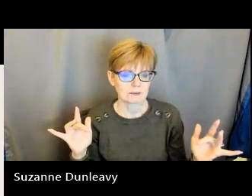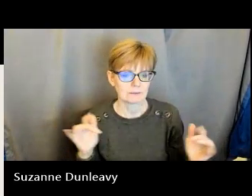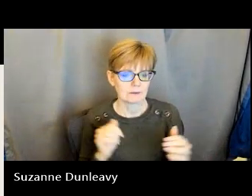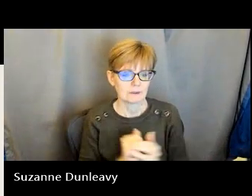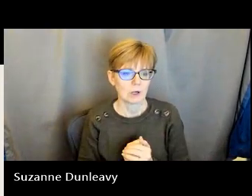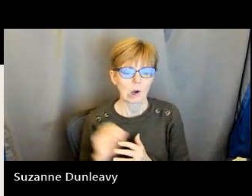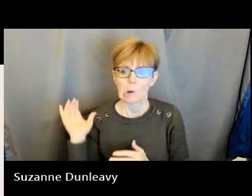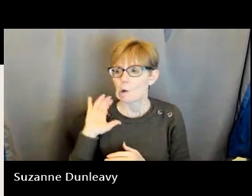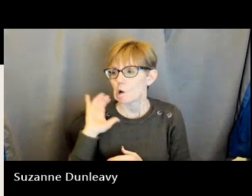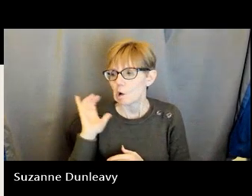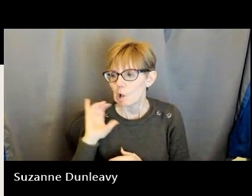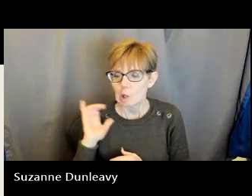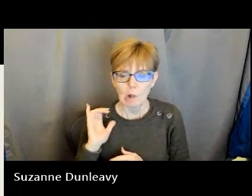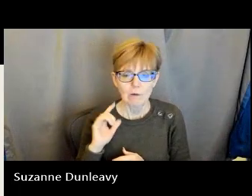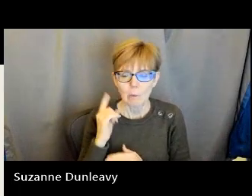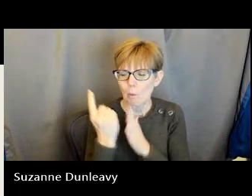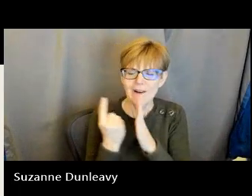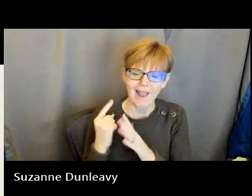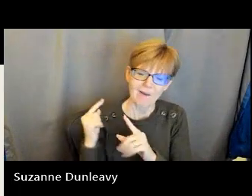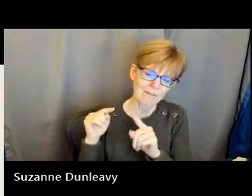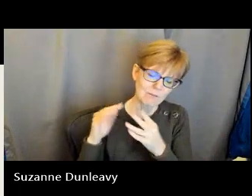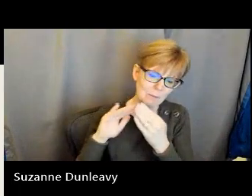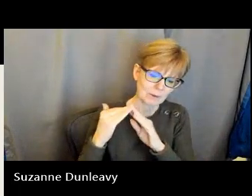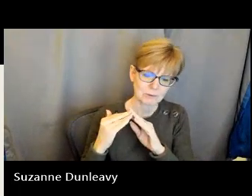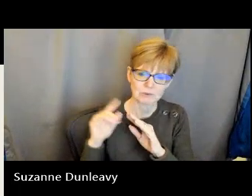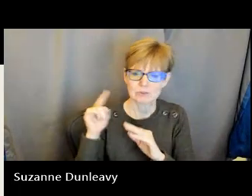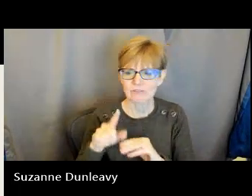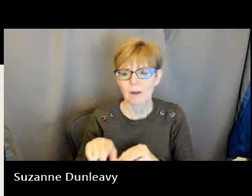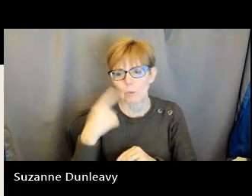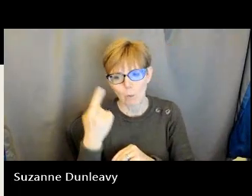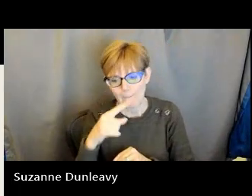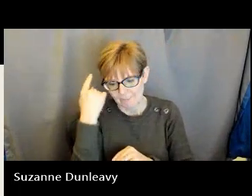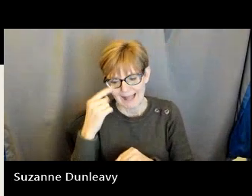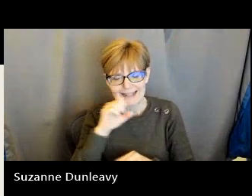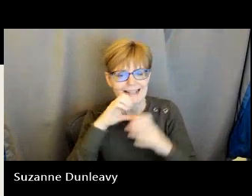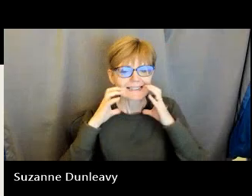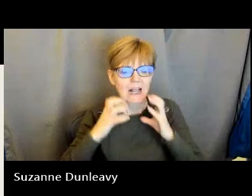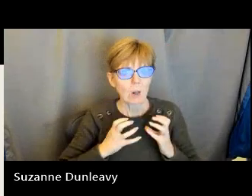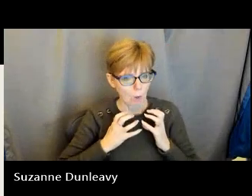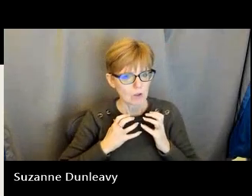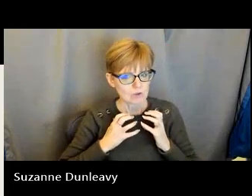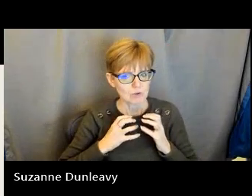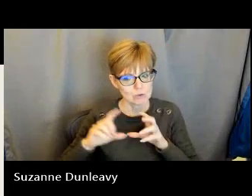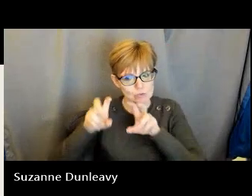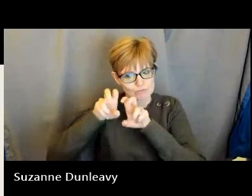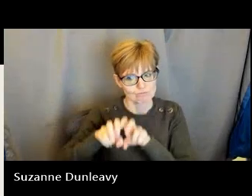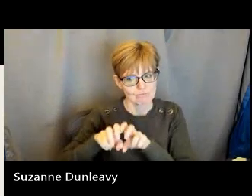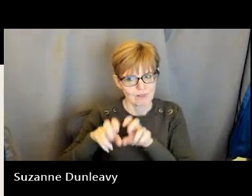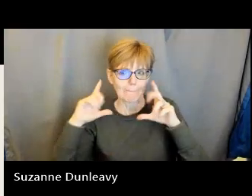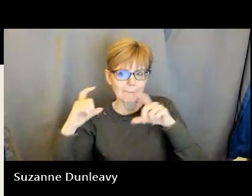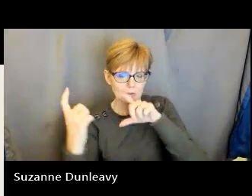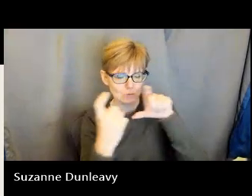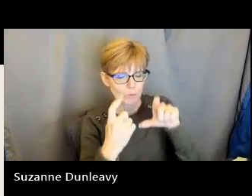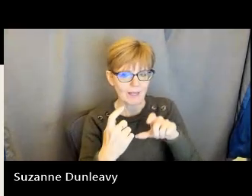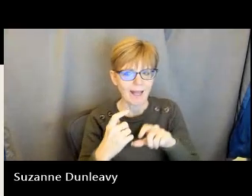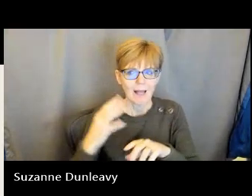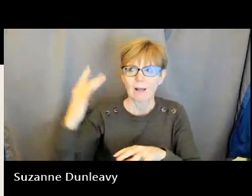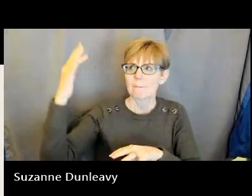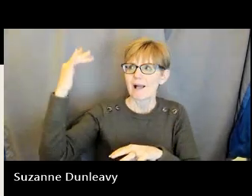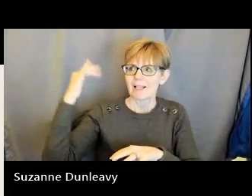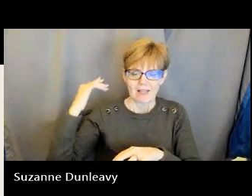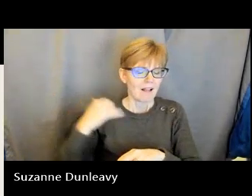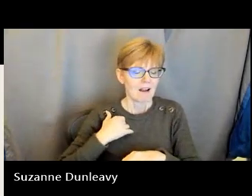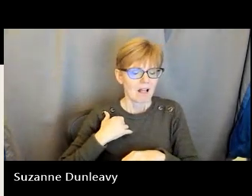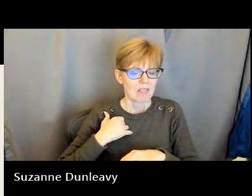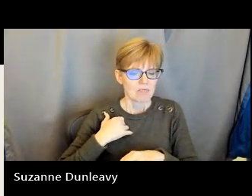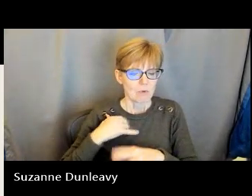Black Santa Claus at the mall at Christmas to take pictures with. And these messages, even though I didn't realize it at the time, shaped how I felt about